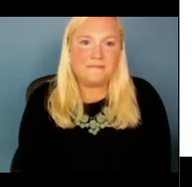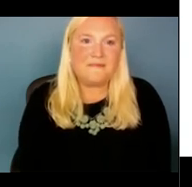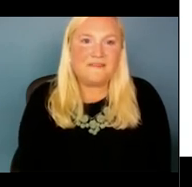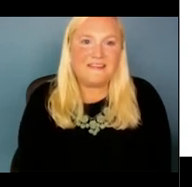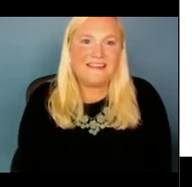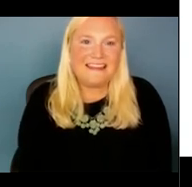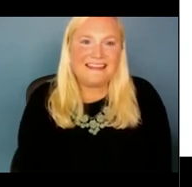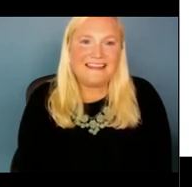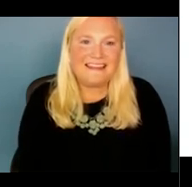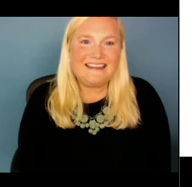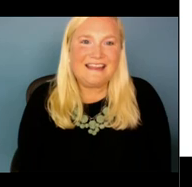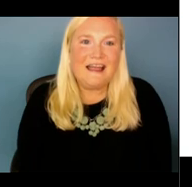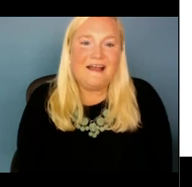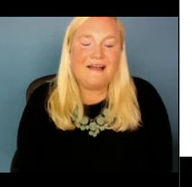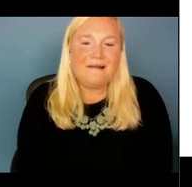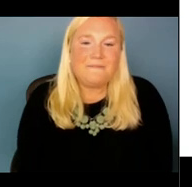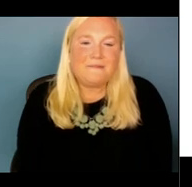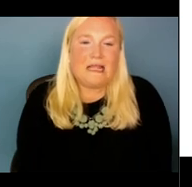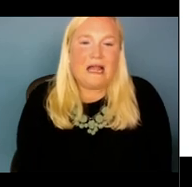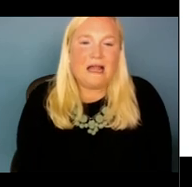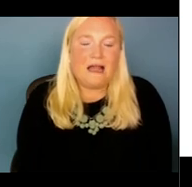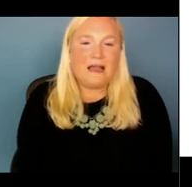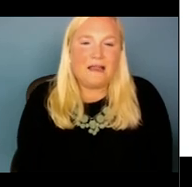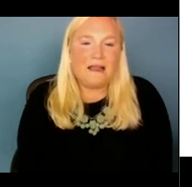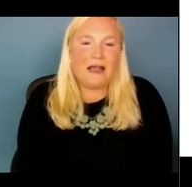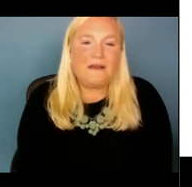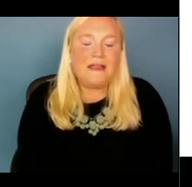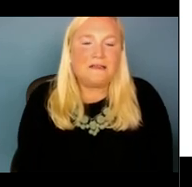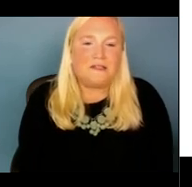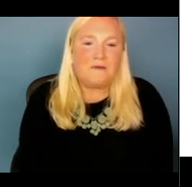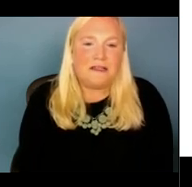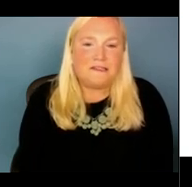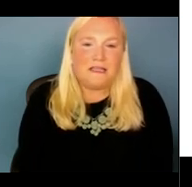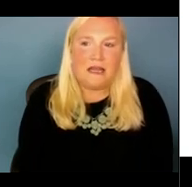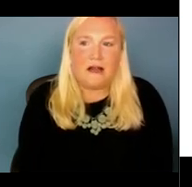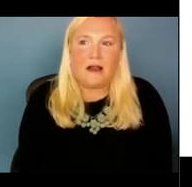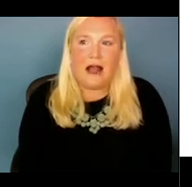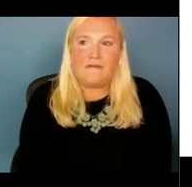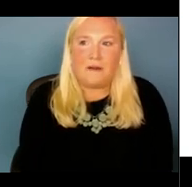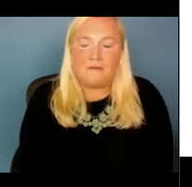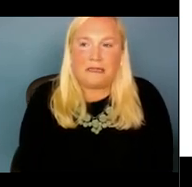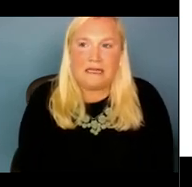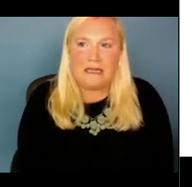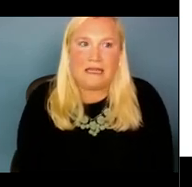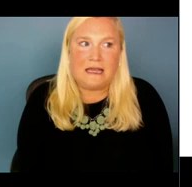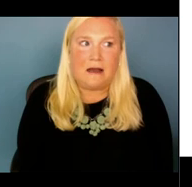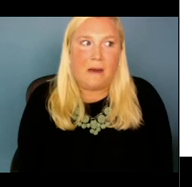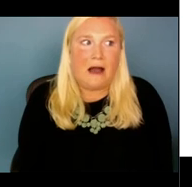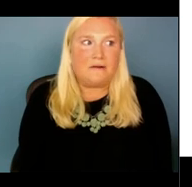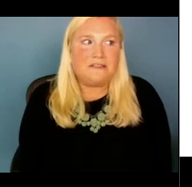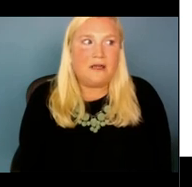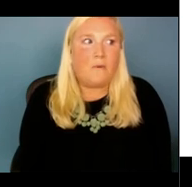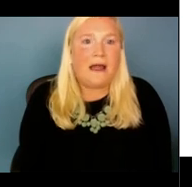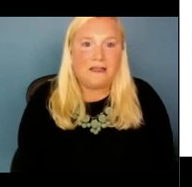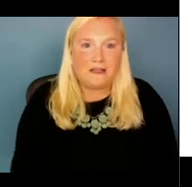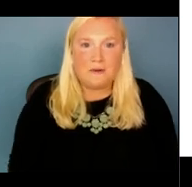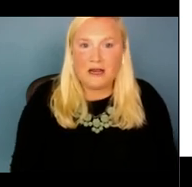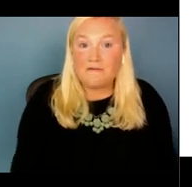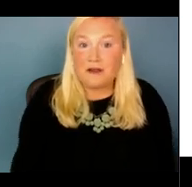Mm-hmm. Absolutely. Martha, anything else to add? I think so. This year, I've been really thinking